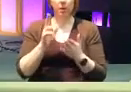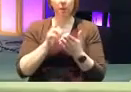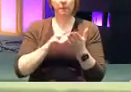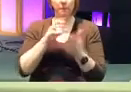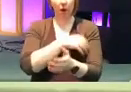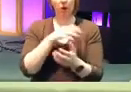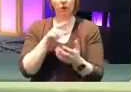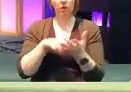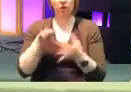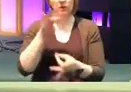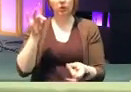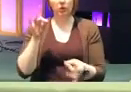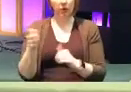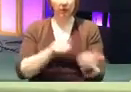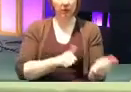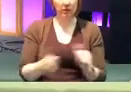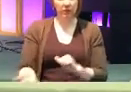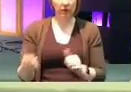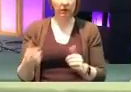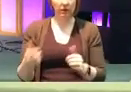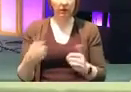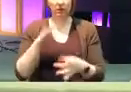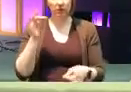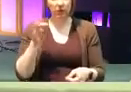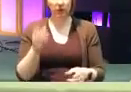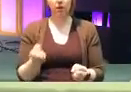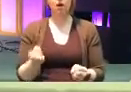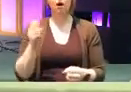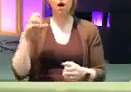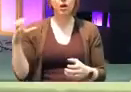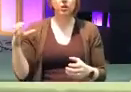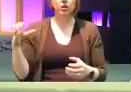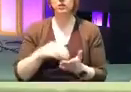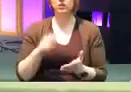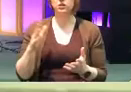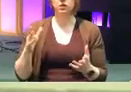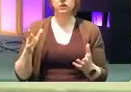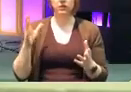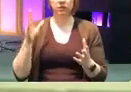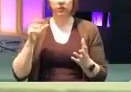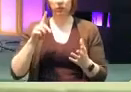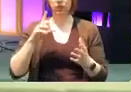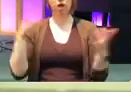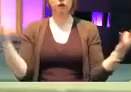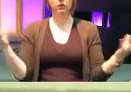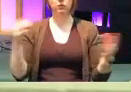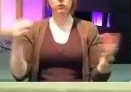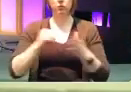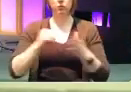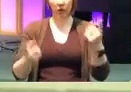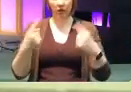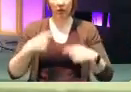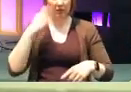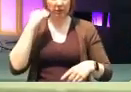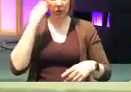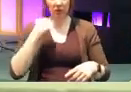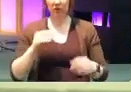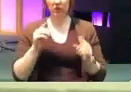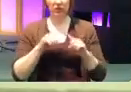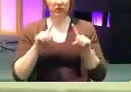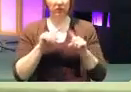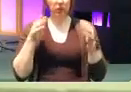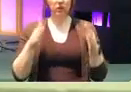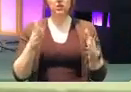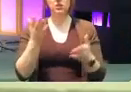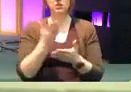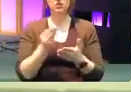the baptism of the Holy Spirit, and we had hundreds of students that came to that event that they experienced God just in amazing ways. Several of